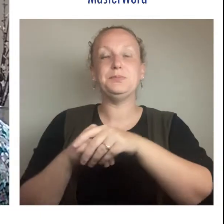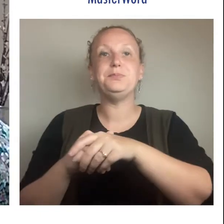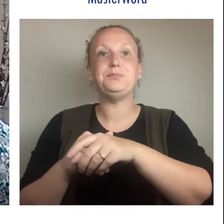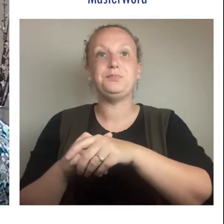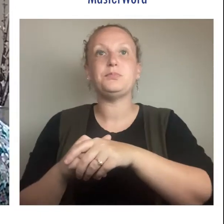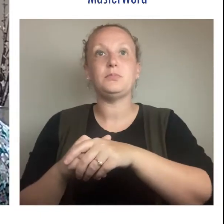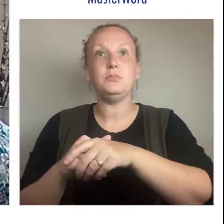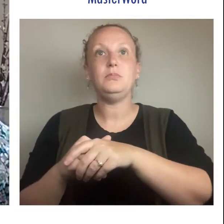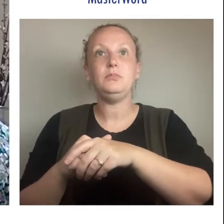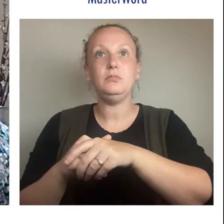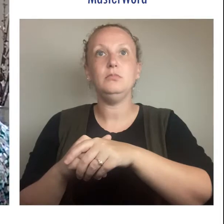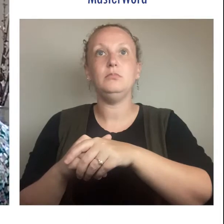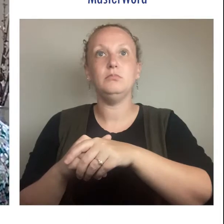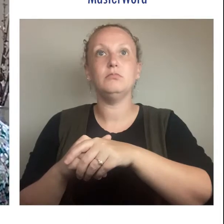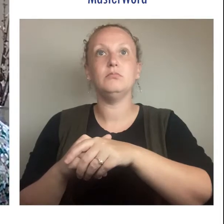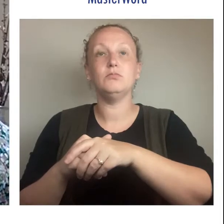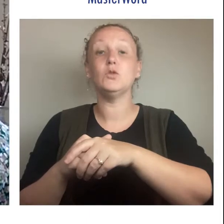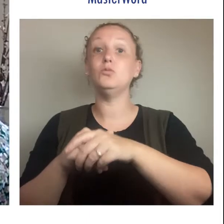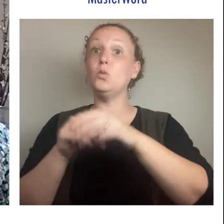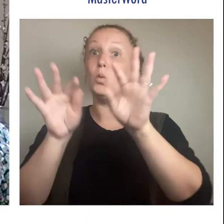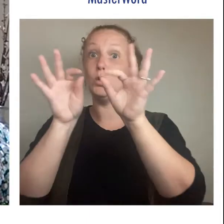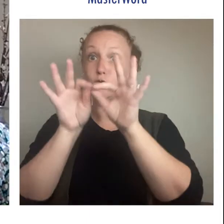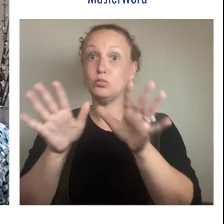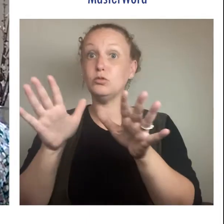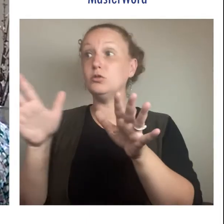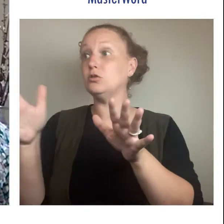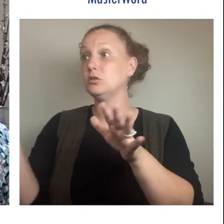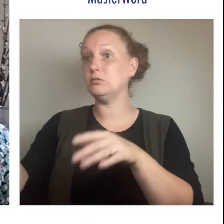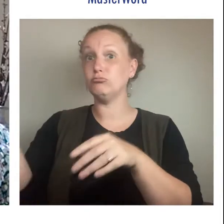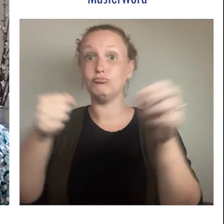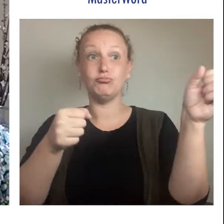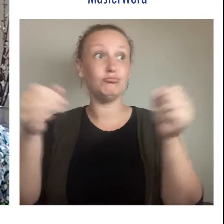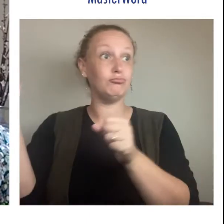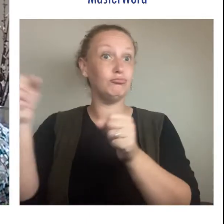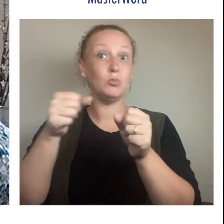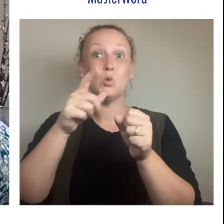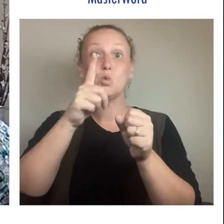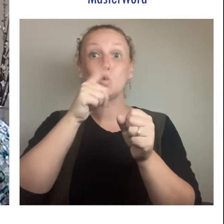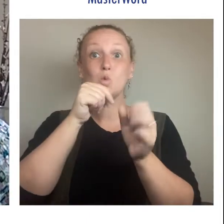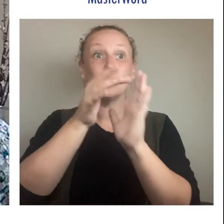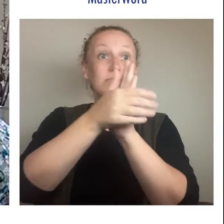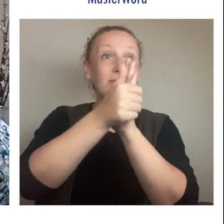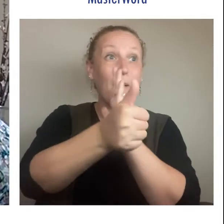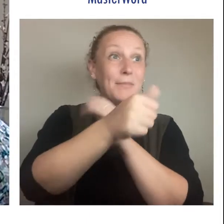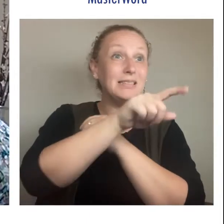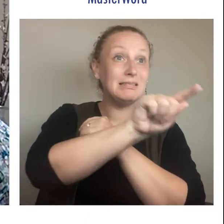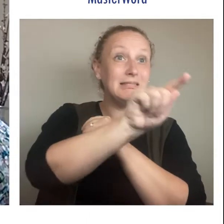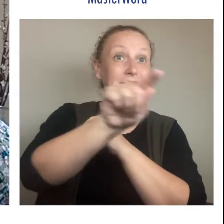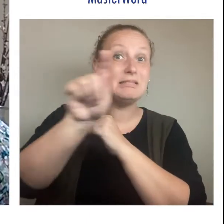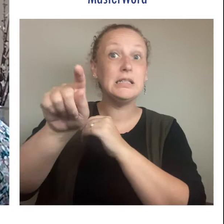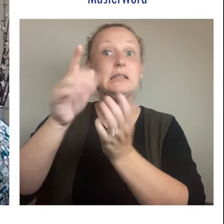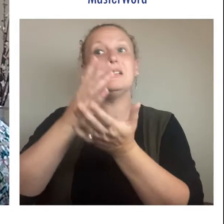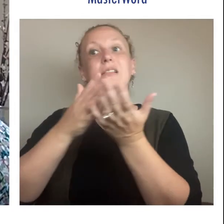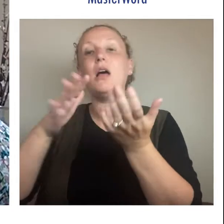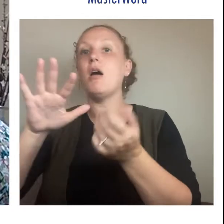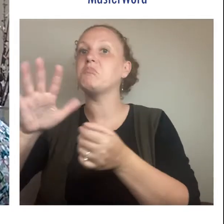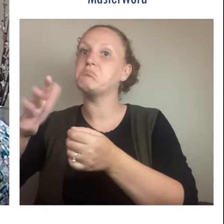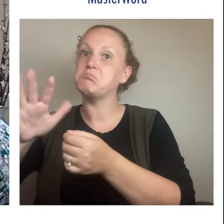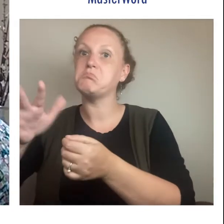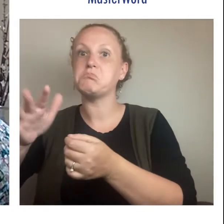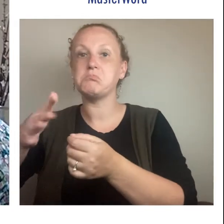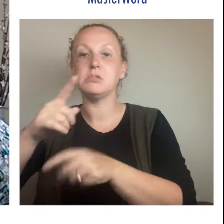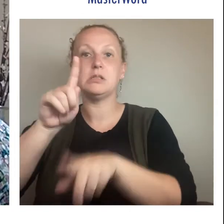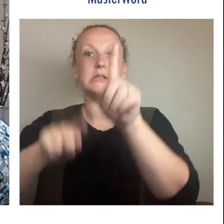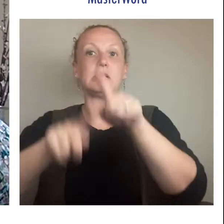a varying degree of competence in the interpreters that are available in the field. And so you want to be, depending